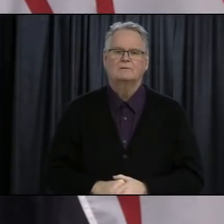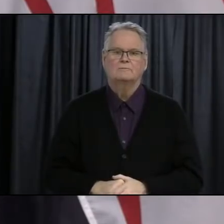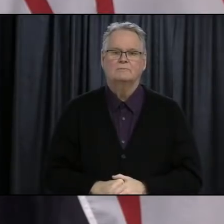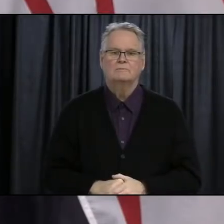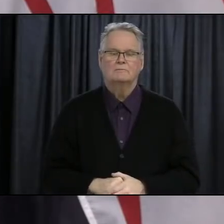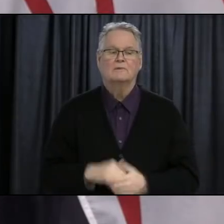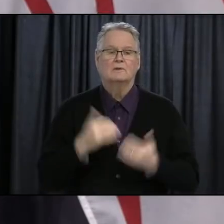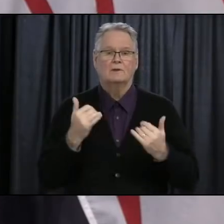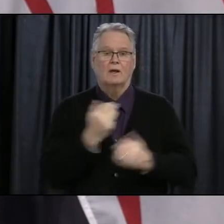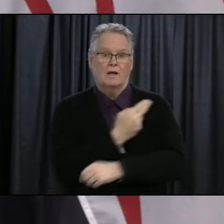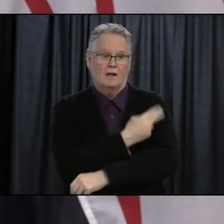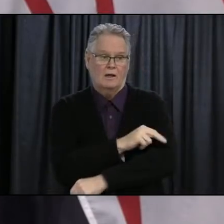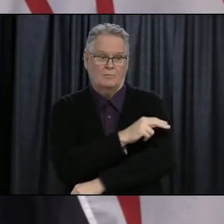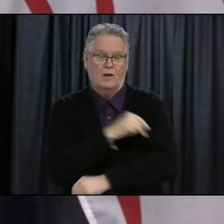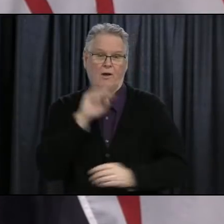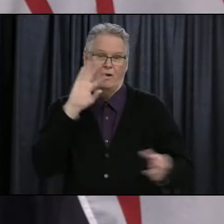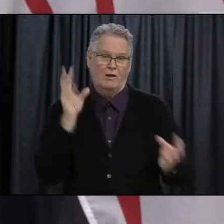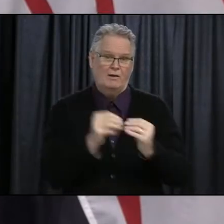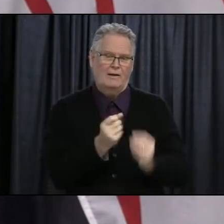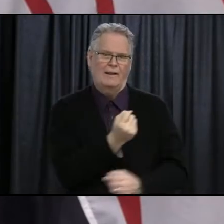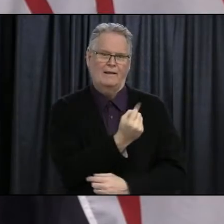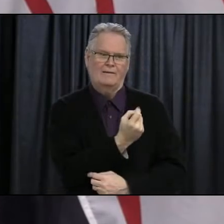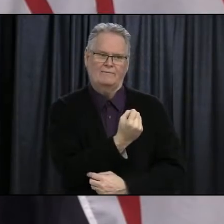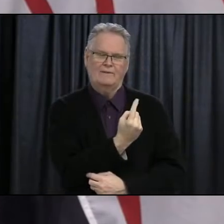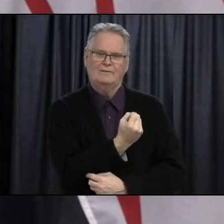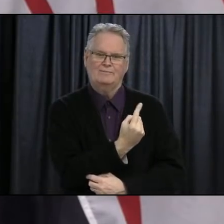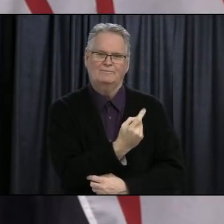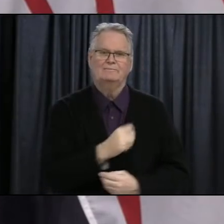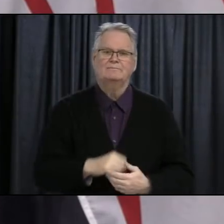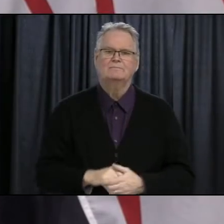300 people have been tested since yesterday for a total of